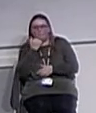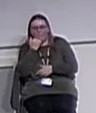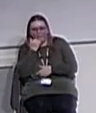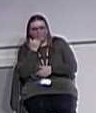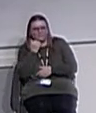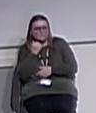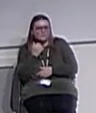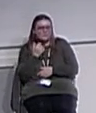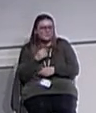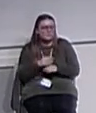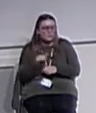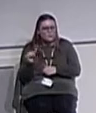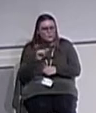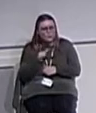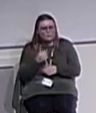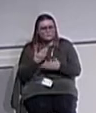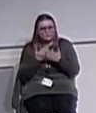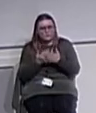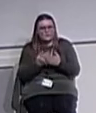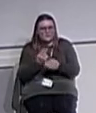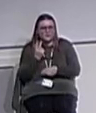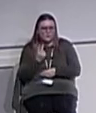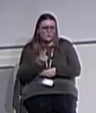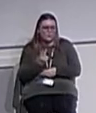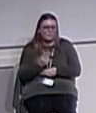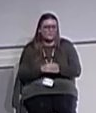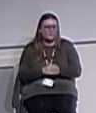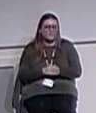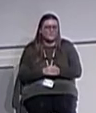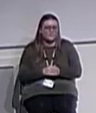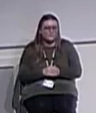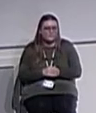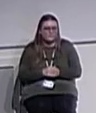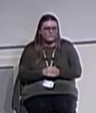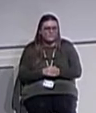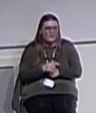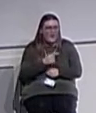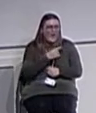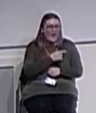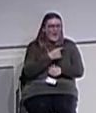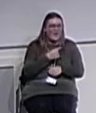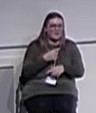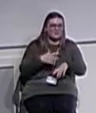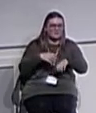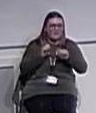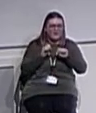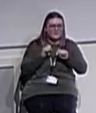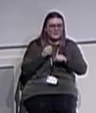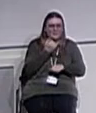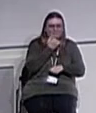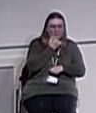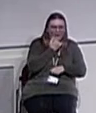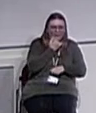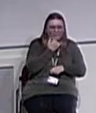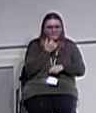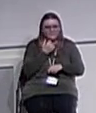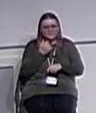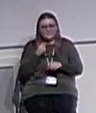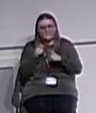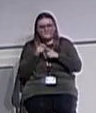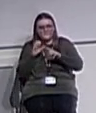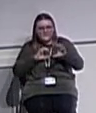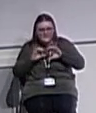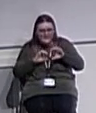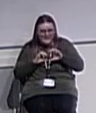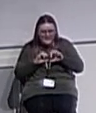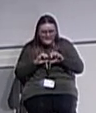biology and chemistry. I didn't do biology A level. I went down the physics, maths, further maths routes. What was I